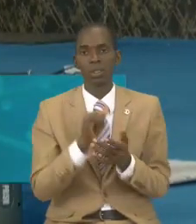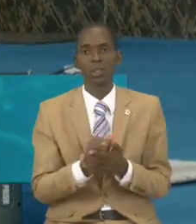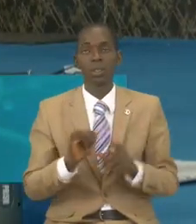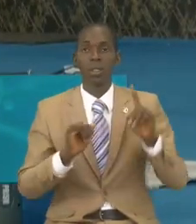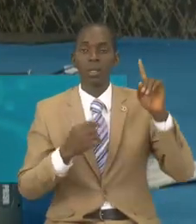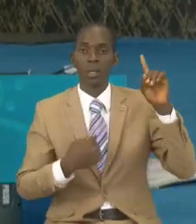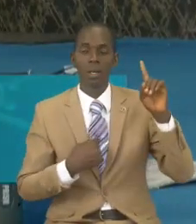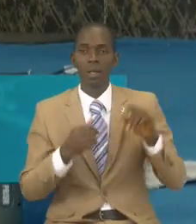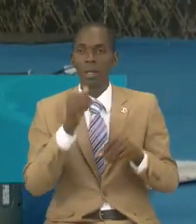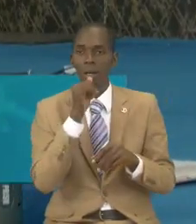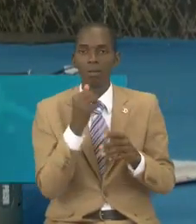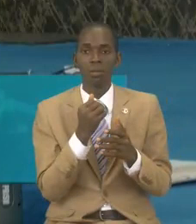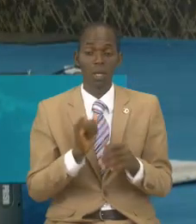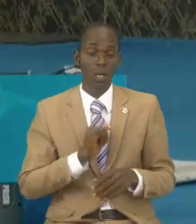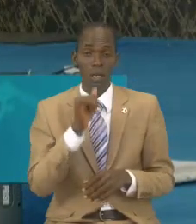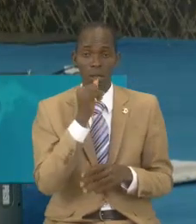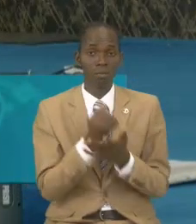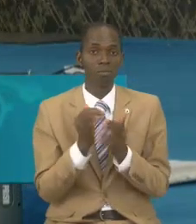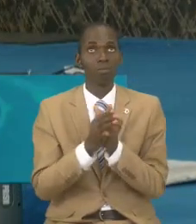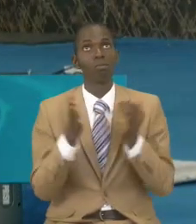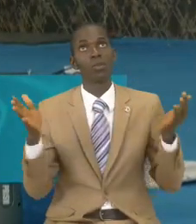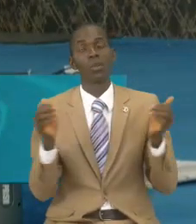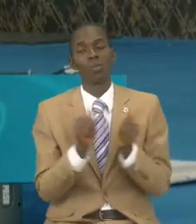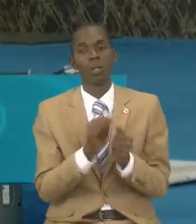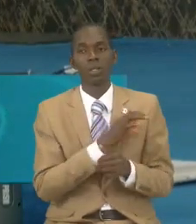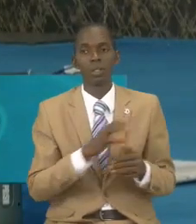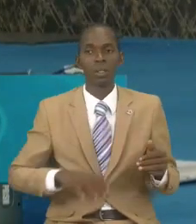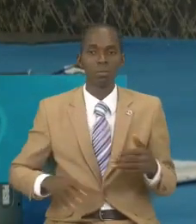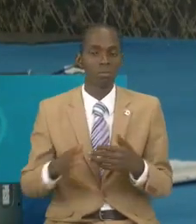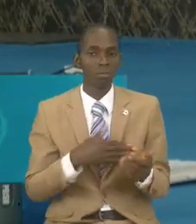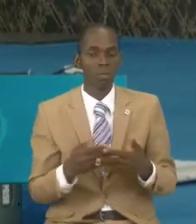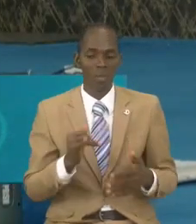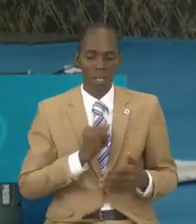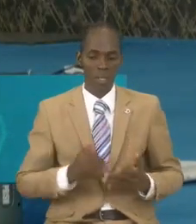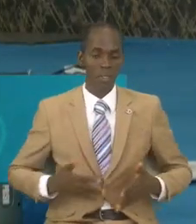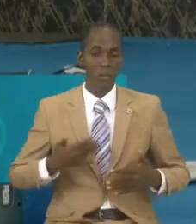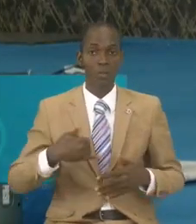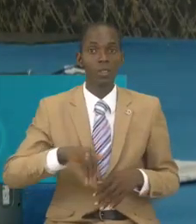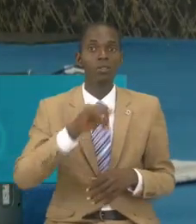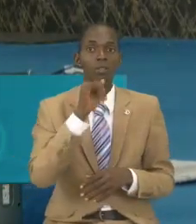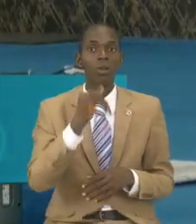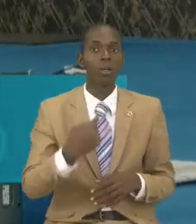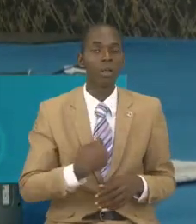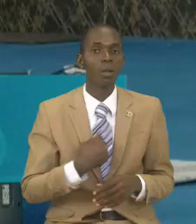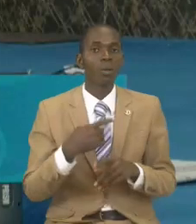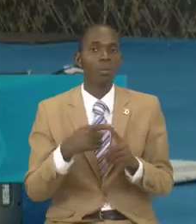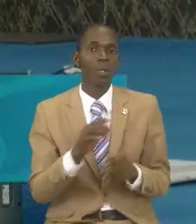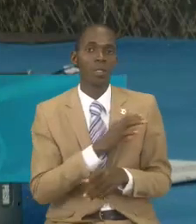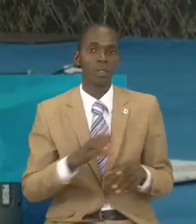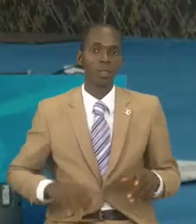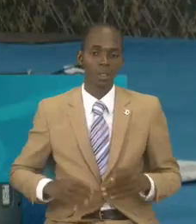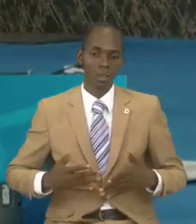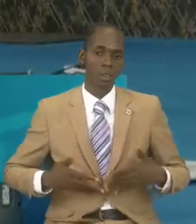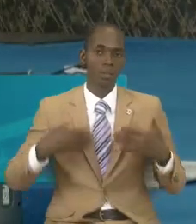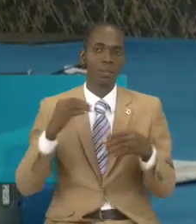with Christ. Nevertheless, I live. Yet not I, but Christ liveth in me.